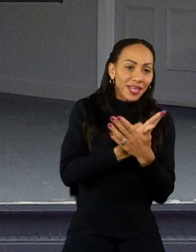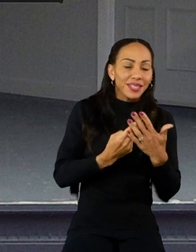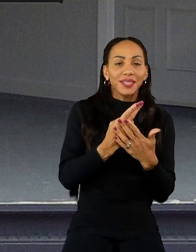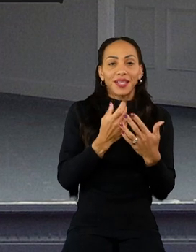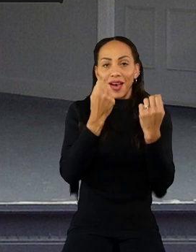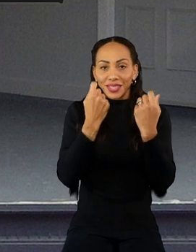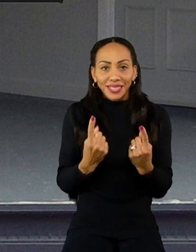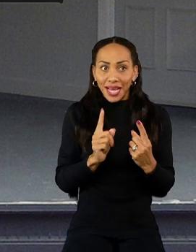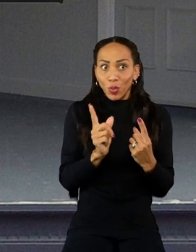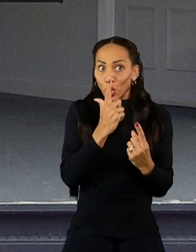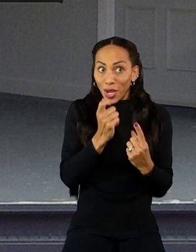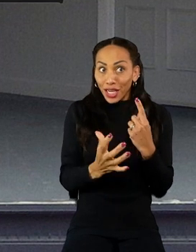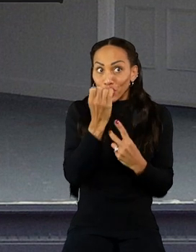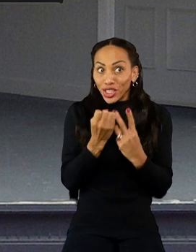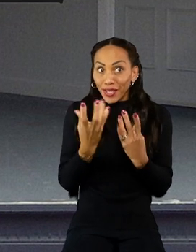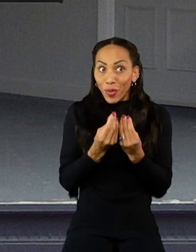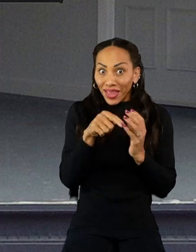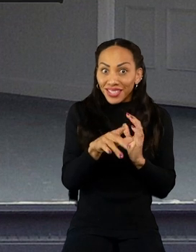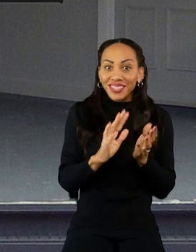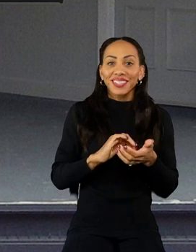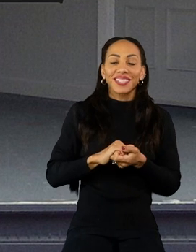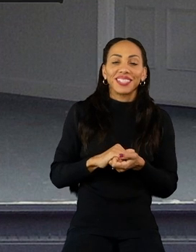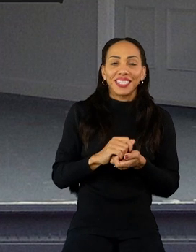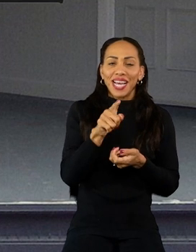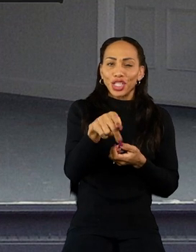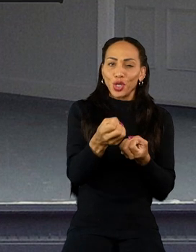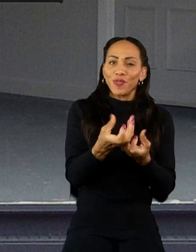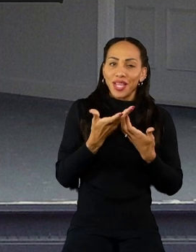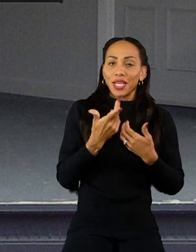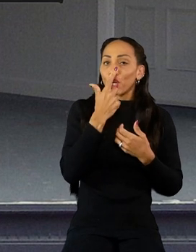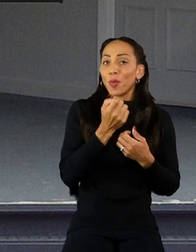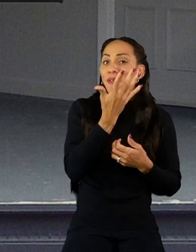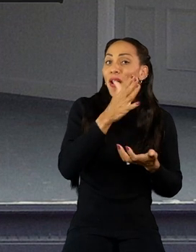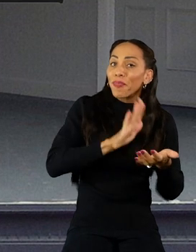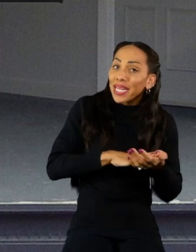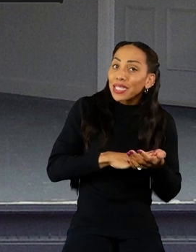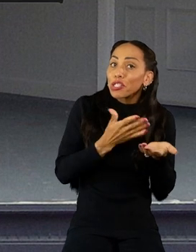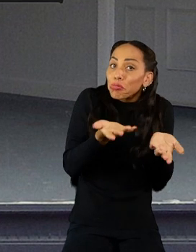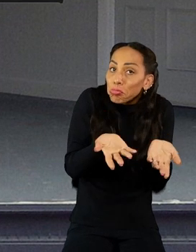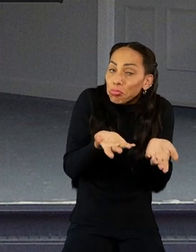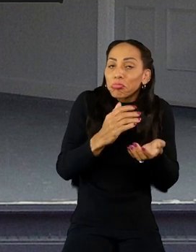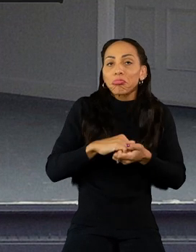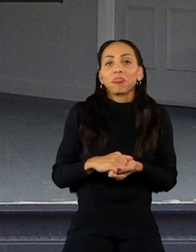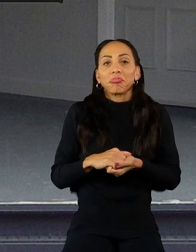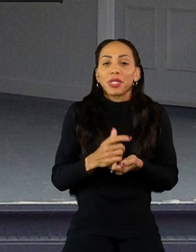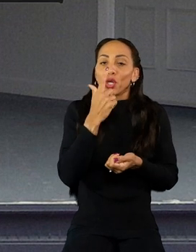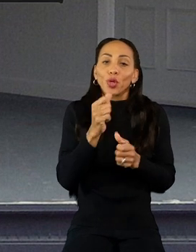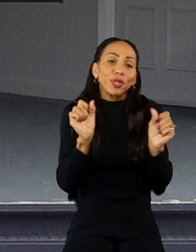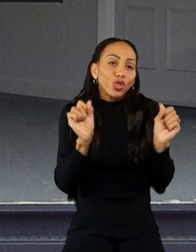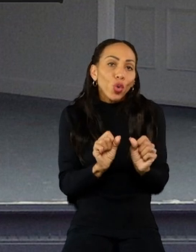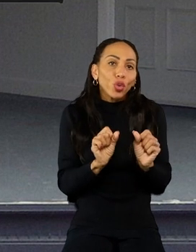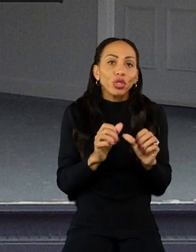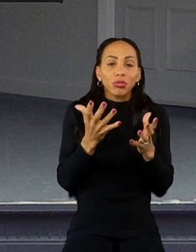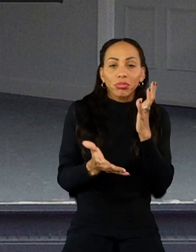stuff and ideas for what you can do with it. It is sort of, and as you say, I mean, it could be a 5-minute